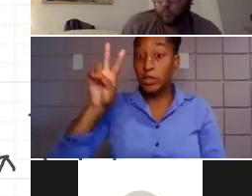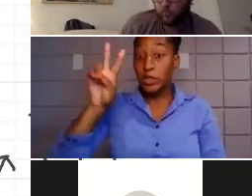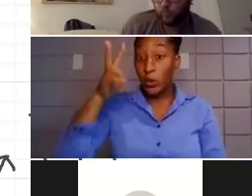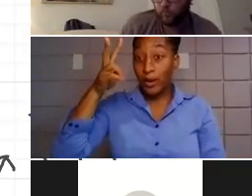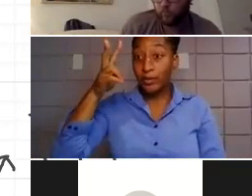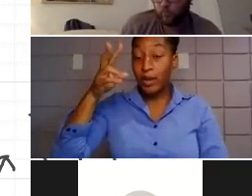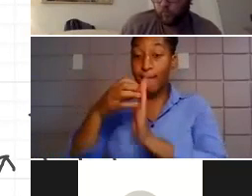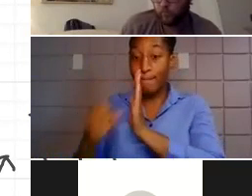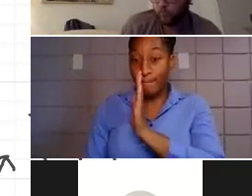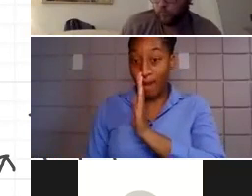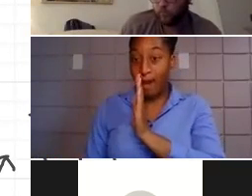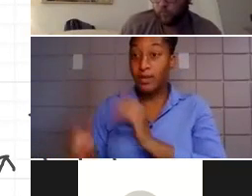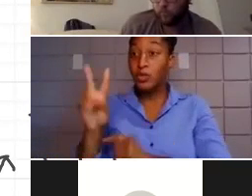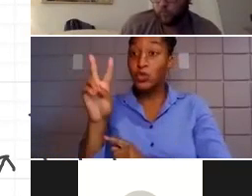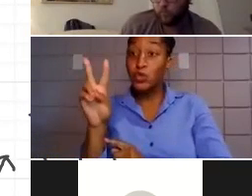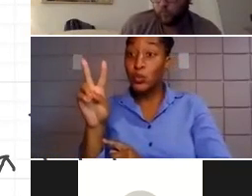Y final